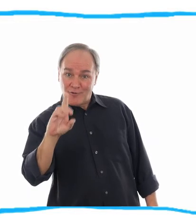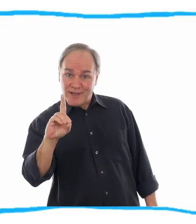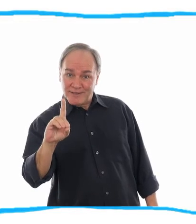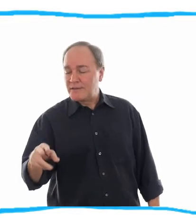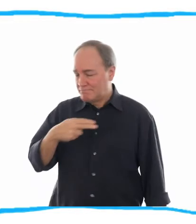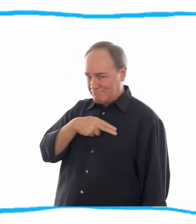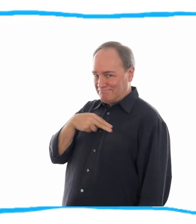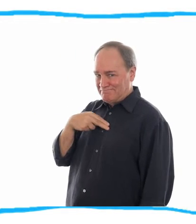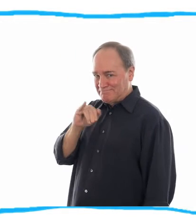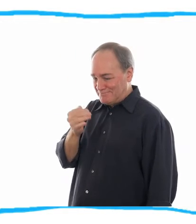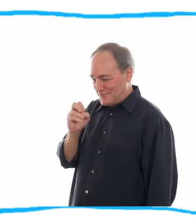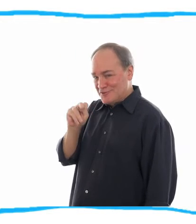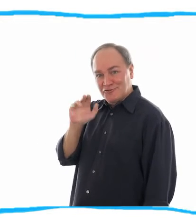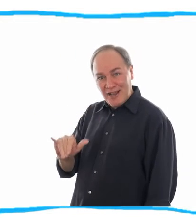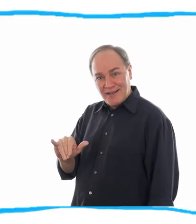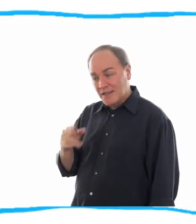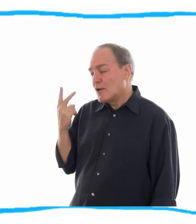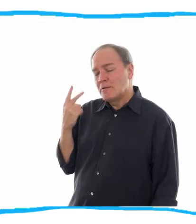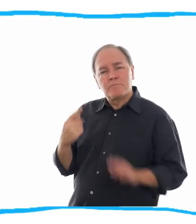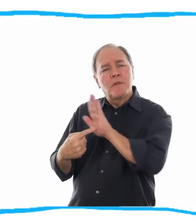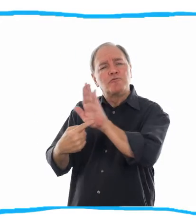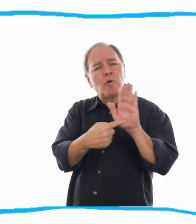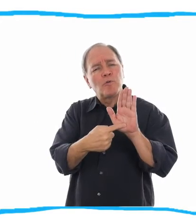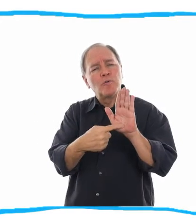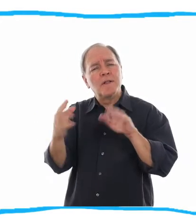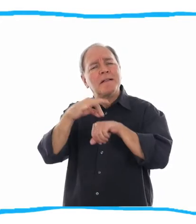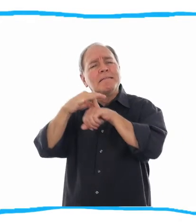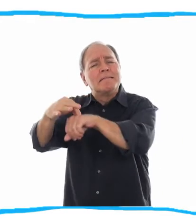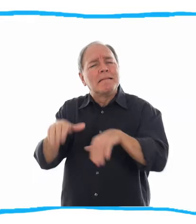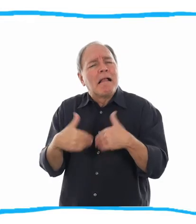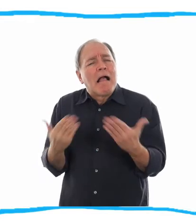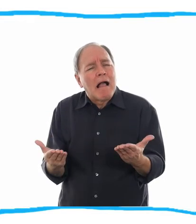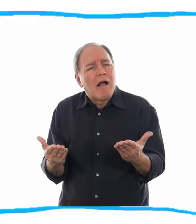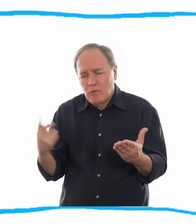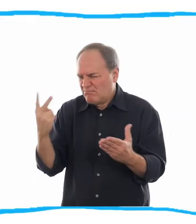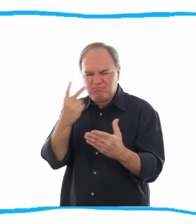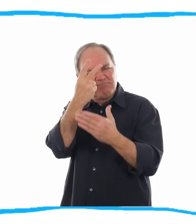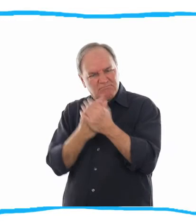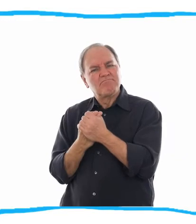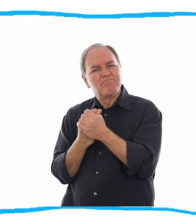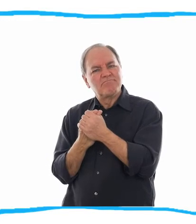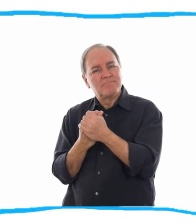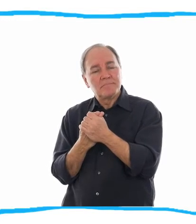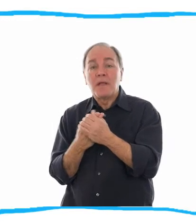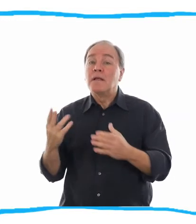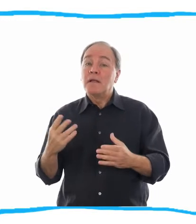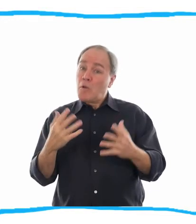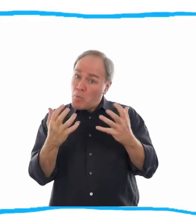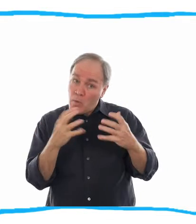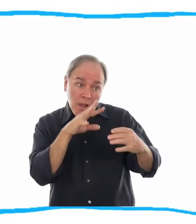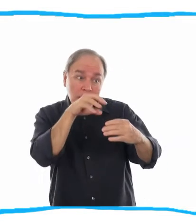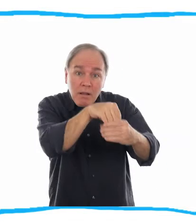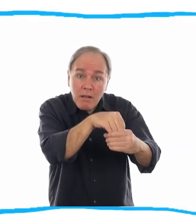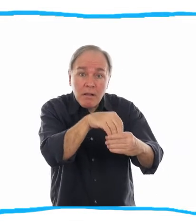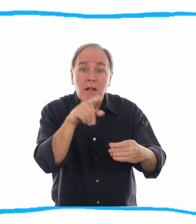Jared. And my name is Jenny. And we're here to show you what inclusive leadership looks like. Inclusion means be